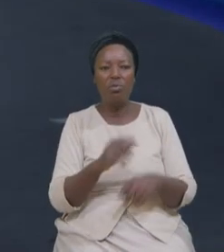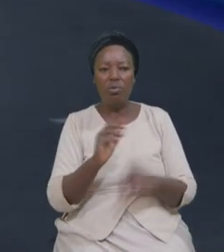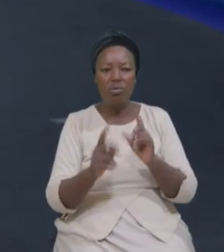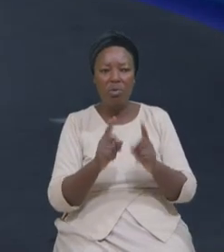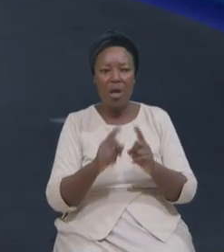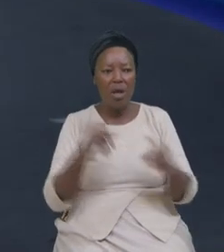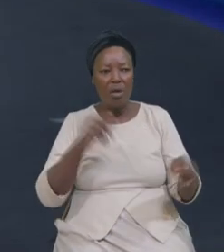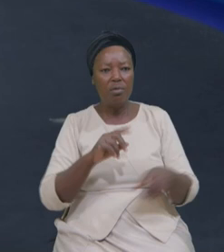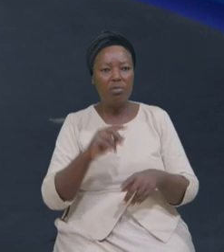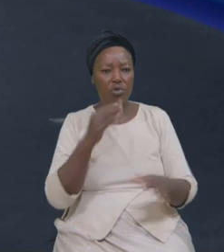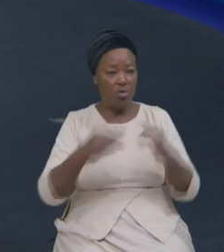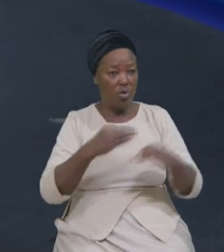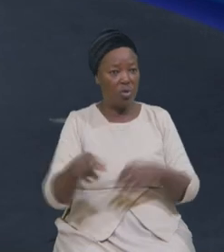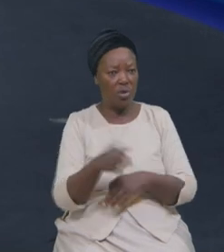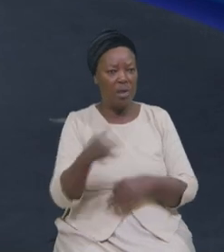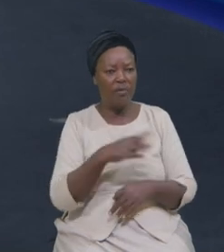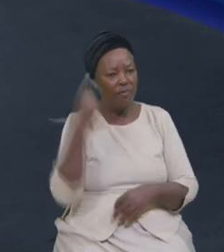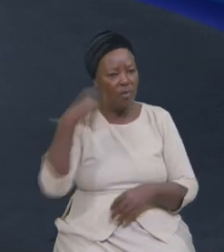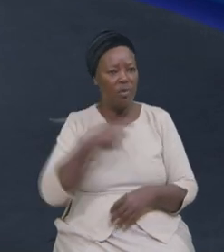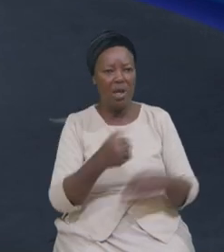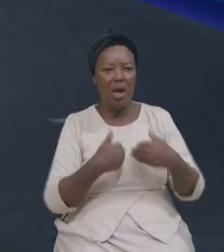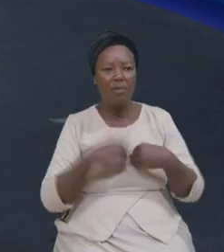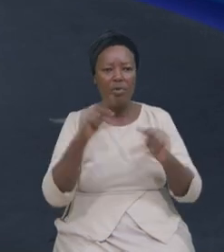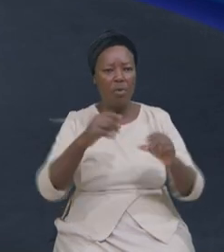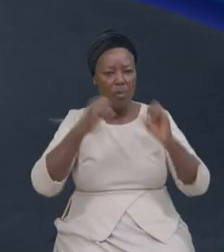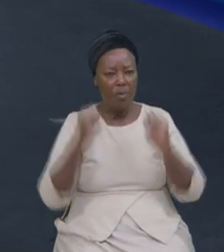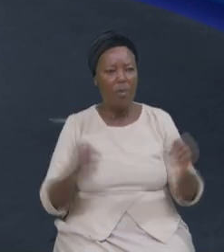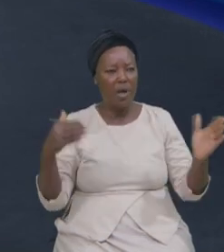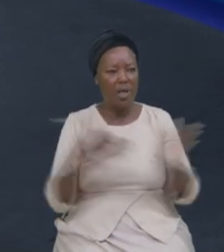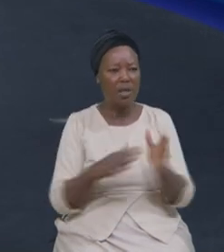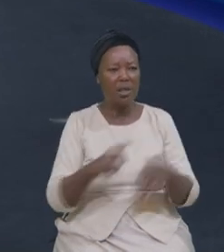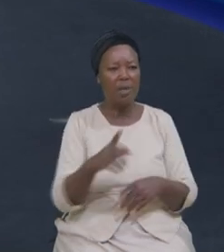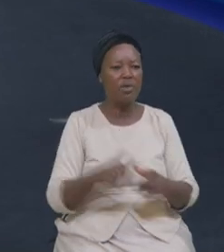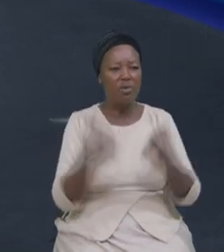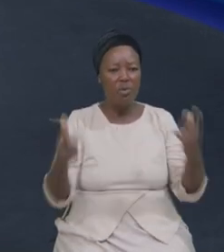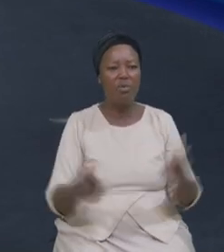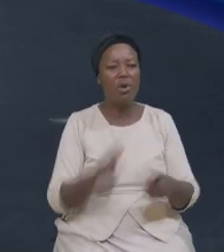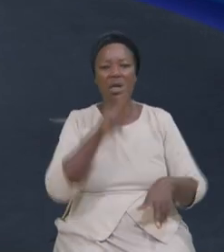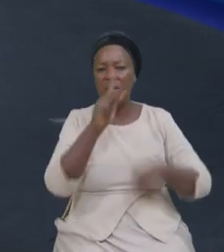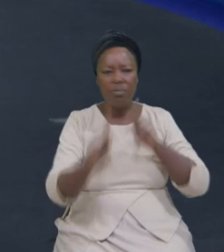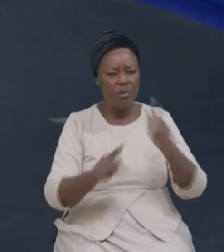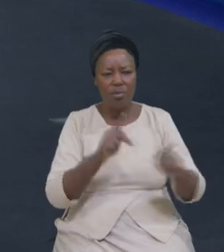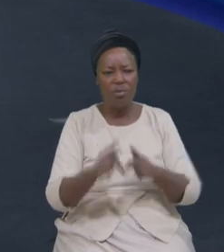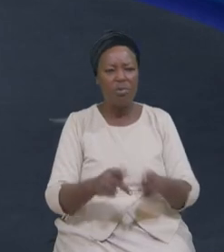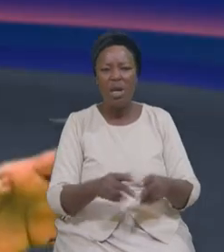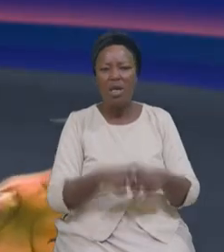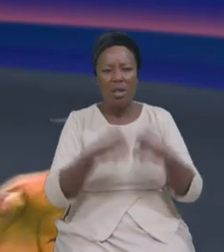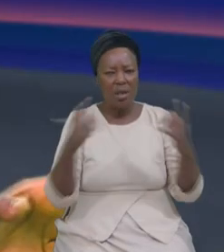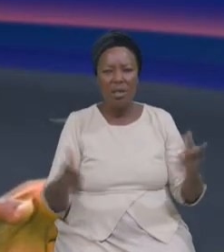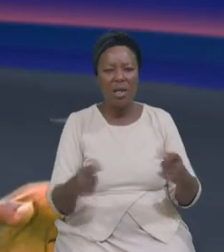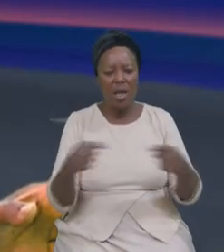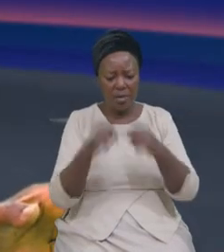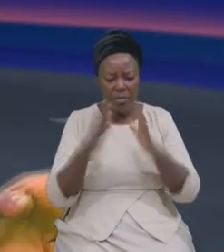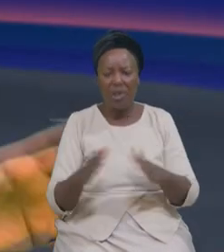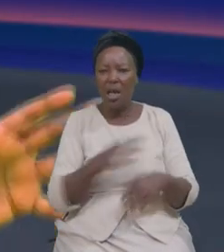no might against this great company. It was a great company, great enmity, and